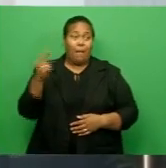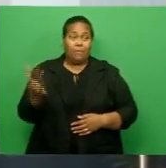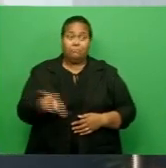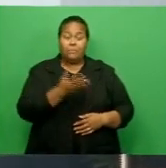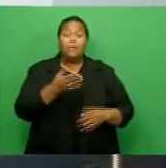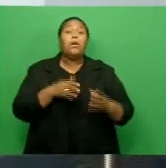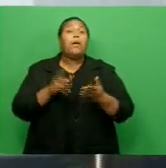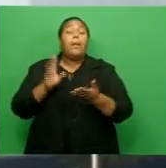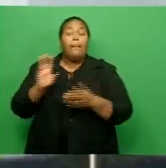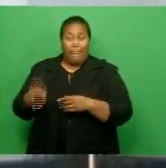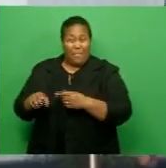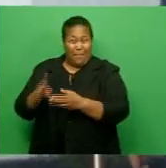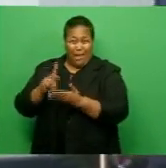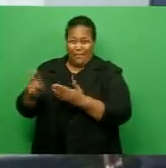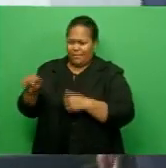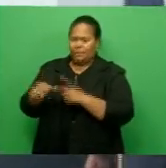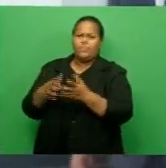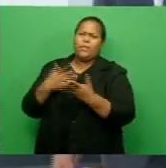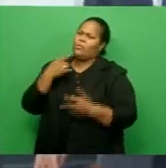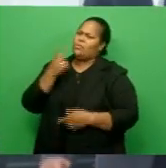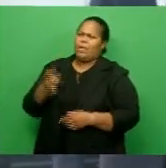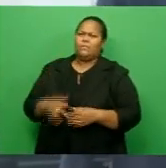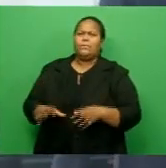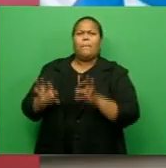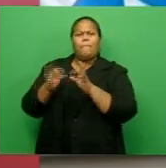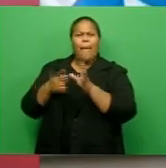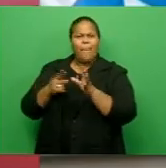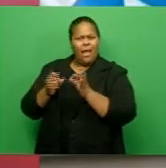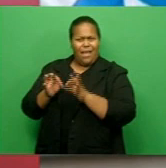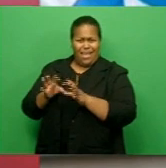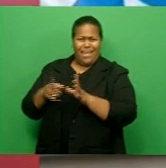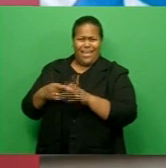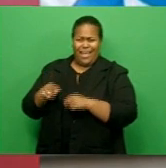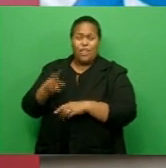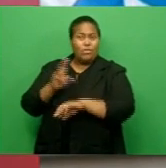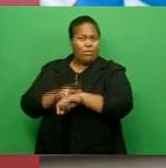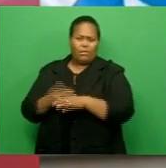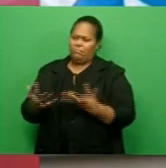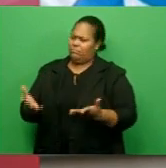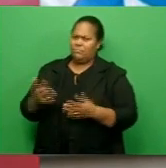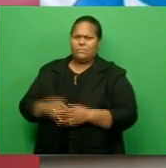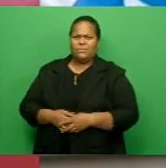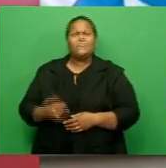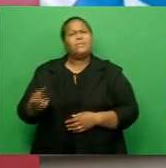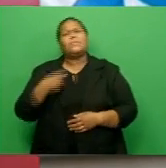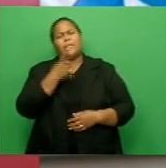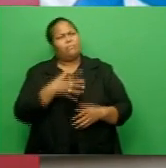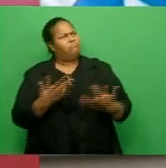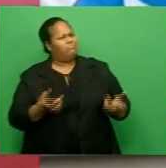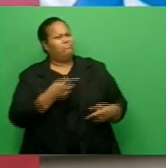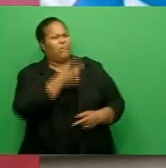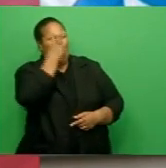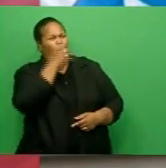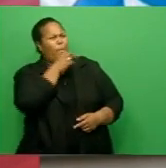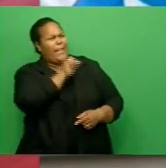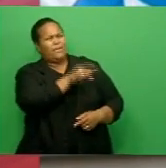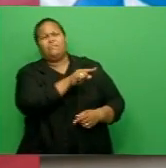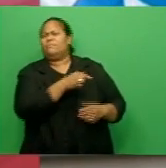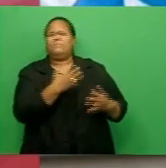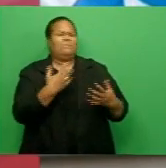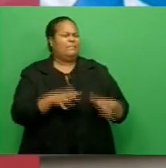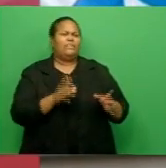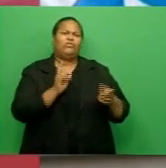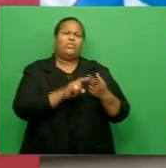claiming that Dr. Mbamba is pushing his own agenda. It's a cheap shot by a very seasoned